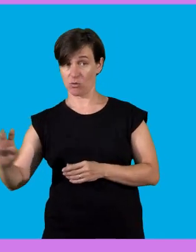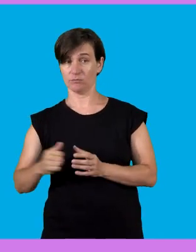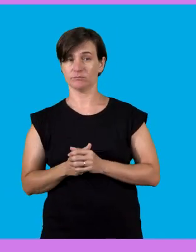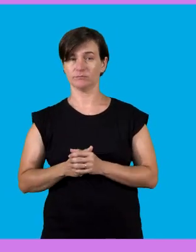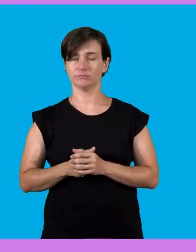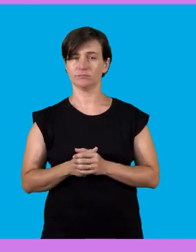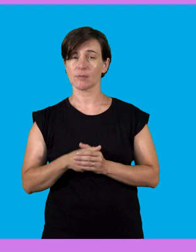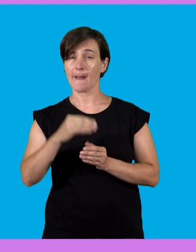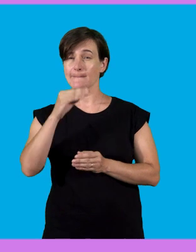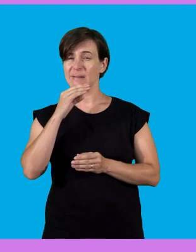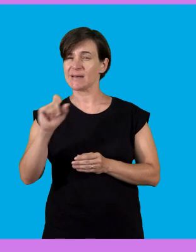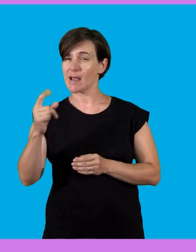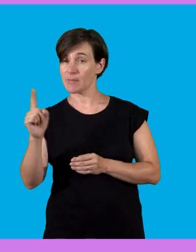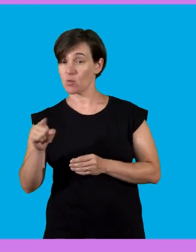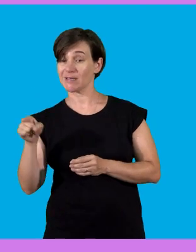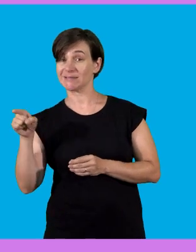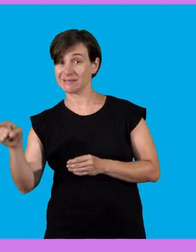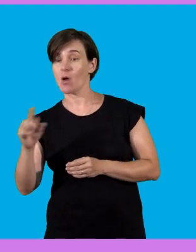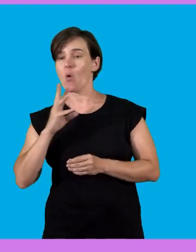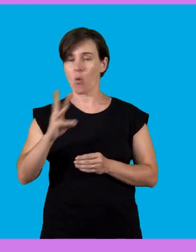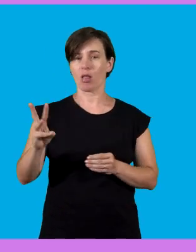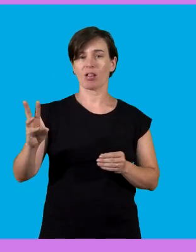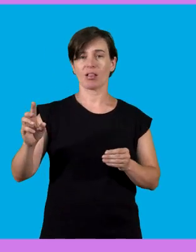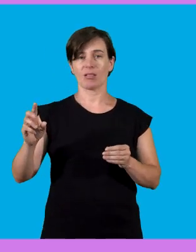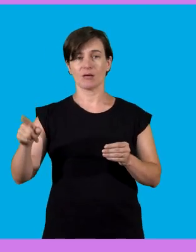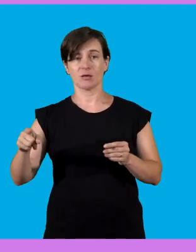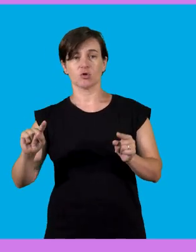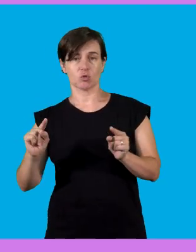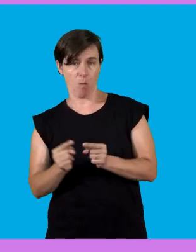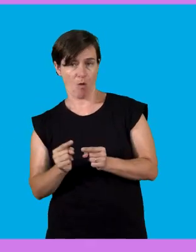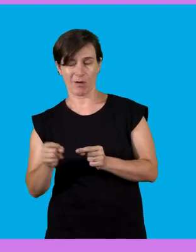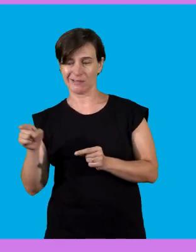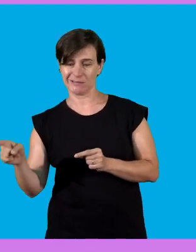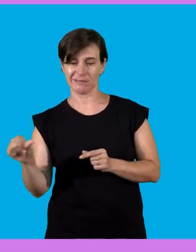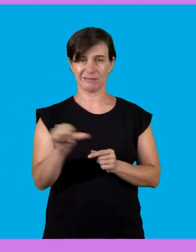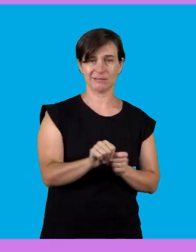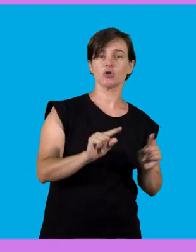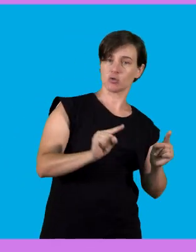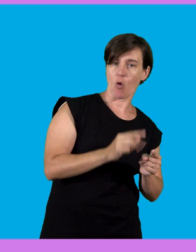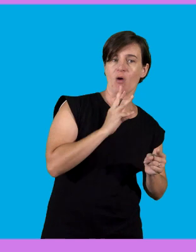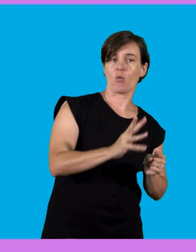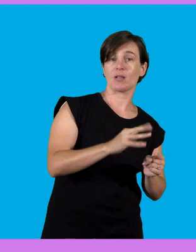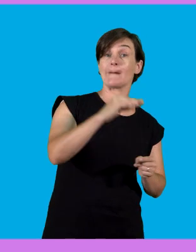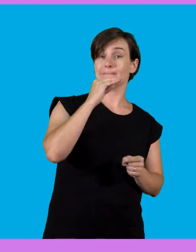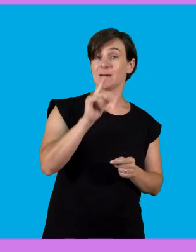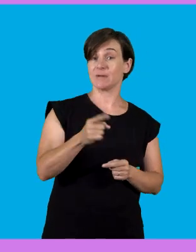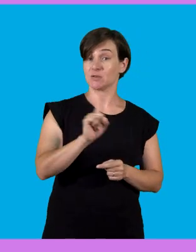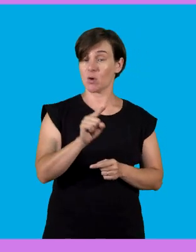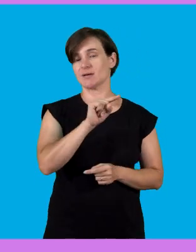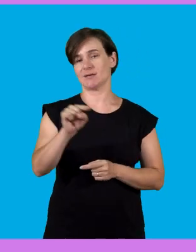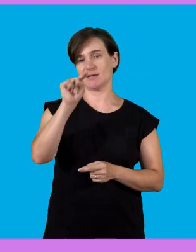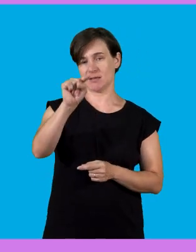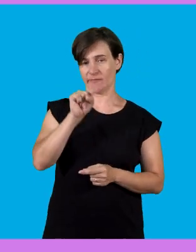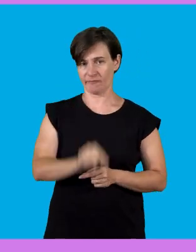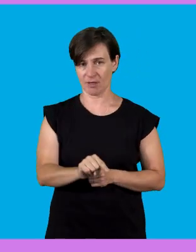2.54. So what will happen? The answer will become smaller, meaning we need to divide.